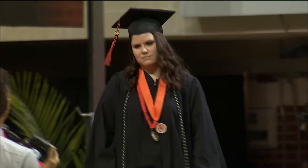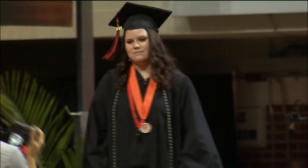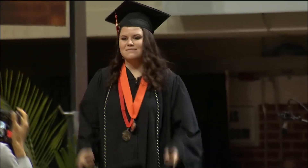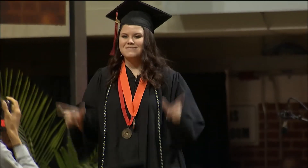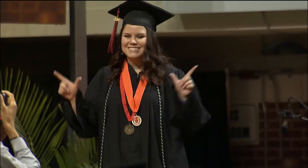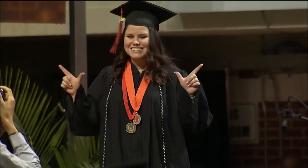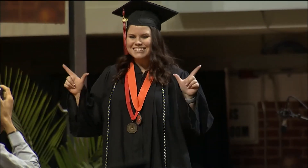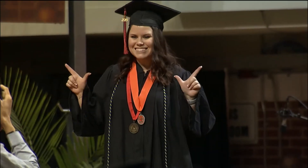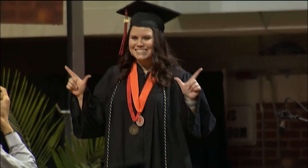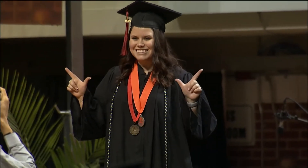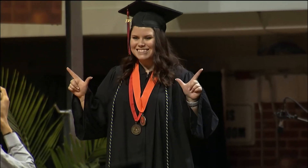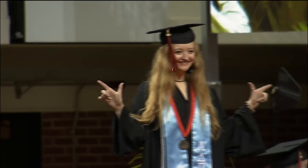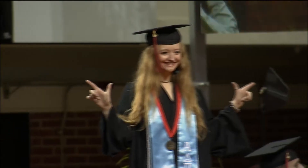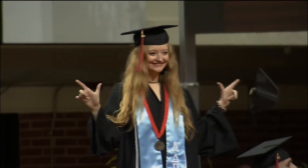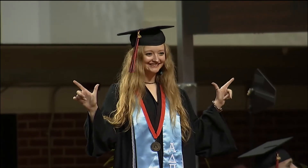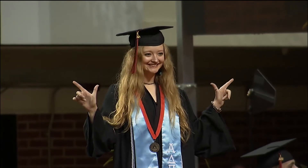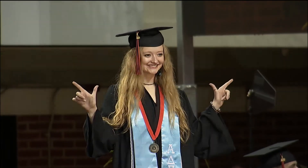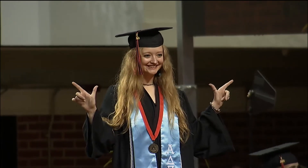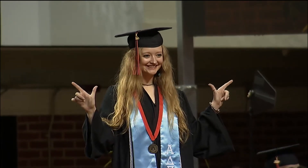Casey Moore.